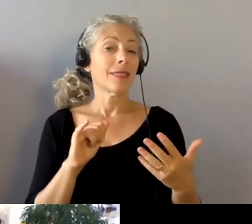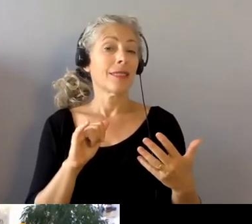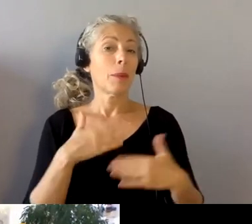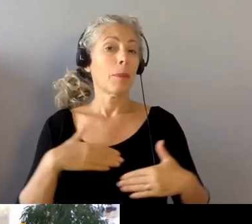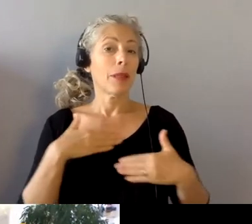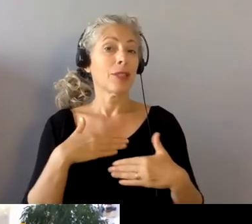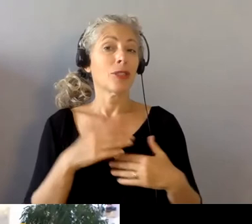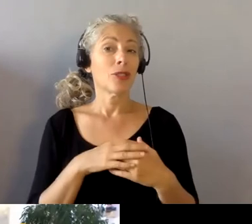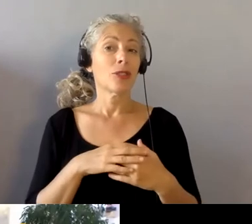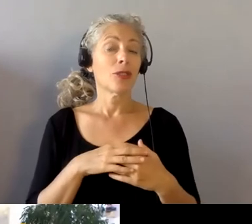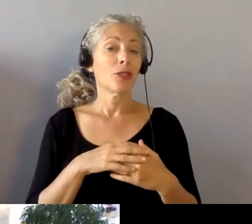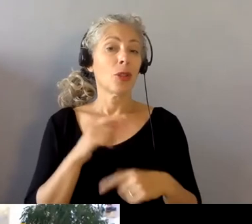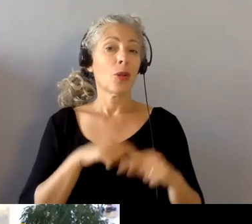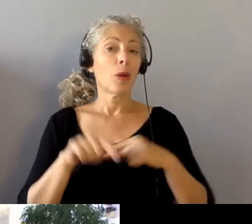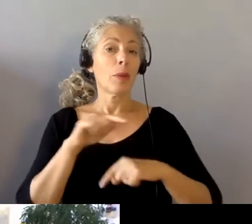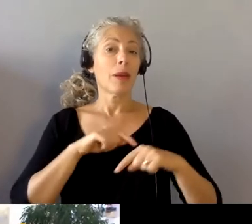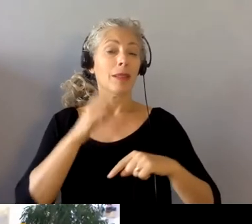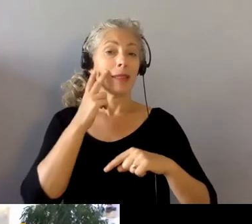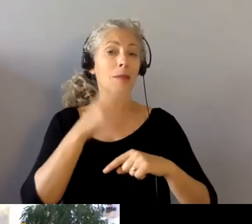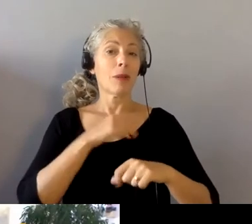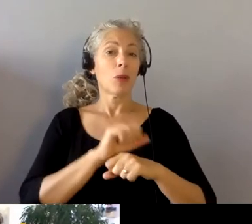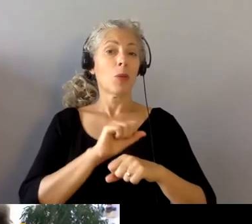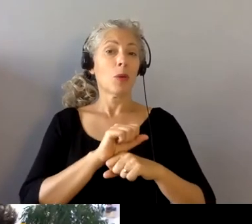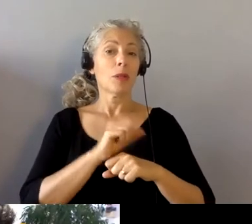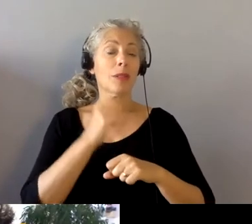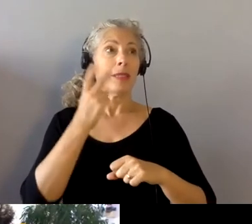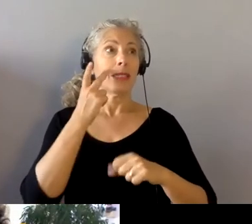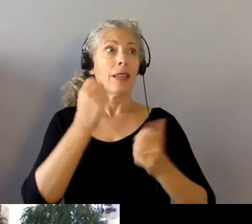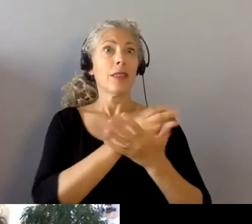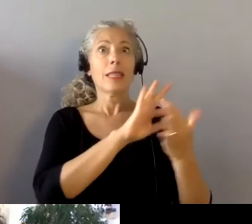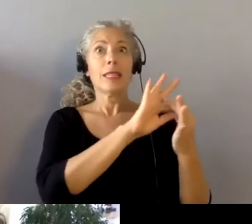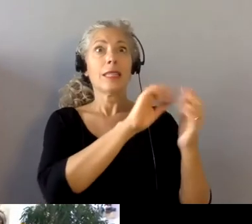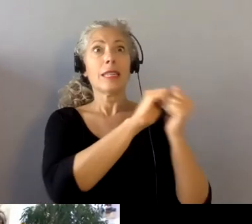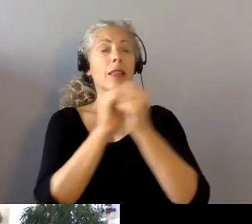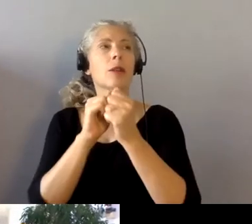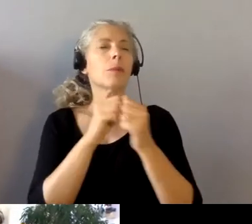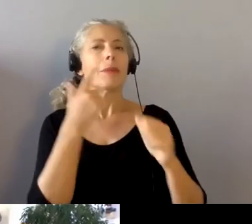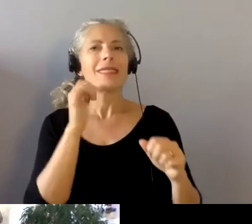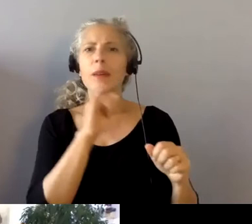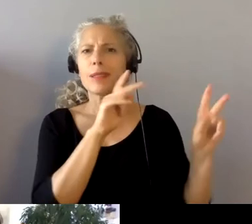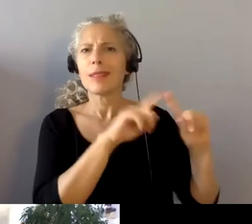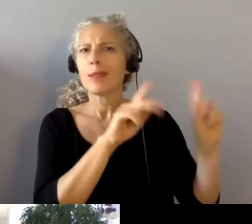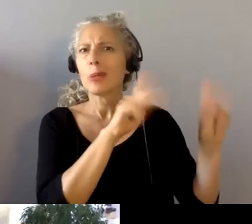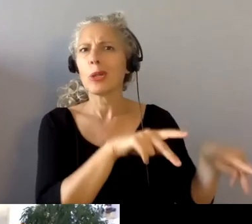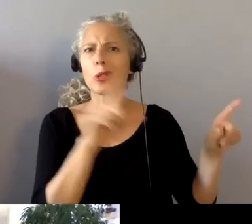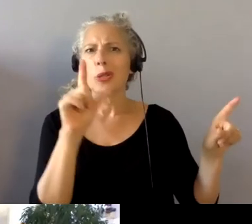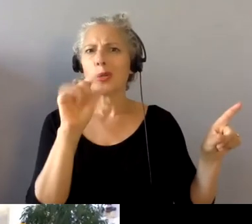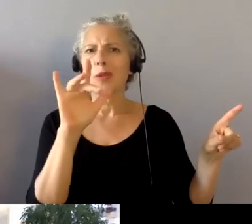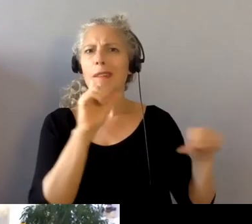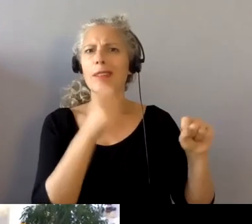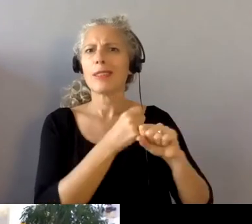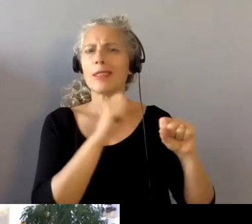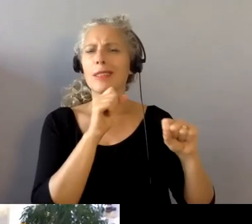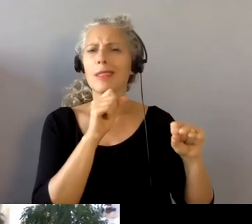pleasures of like going back through this work and being able mm-hmm. to see all this work together, because that was a different person. I mean, 25 years ago that